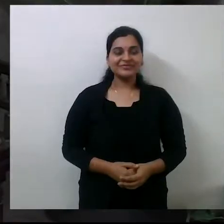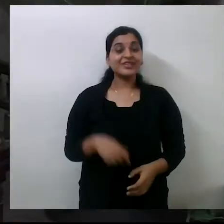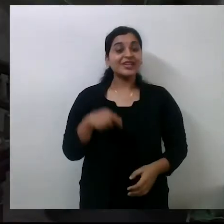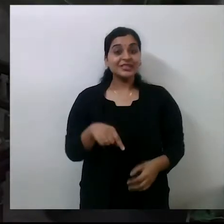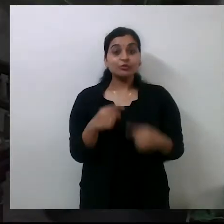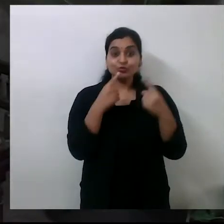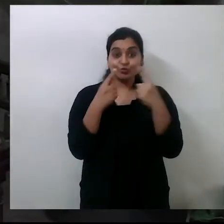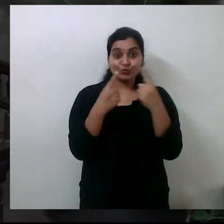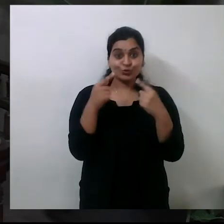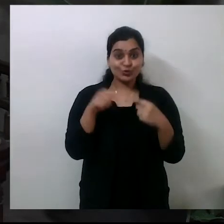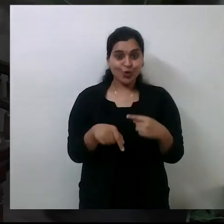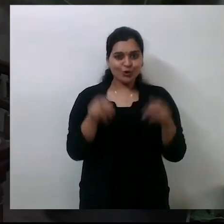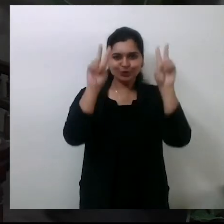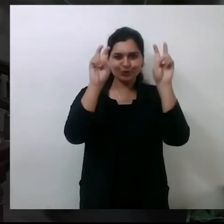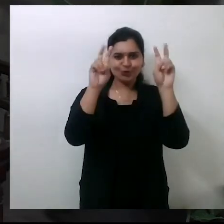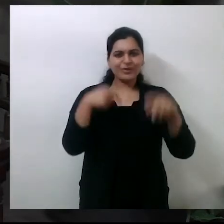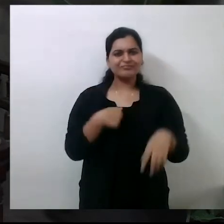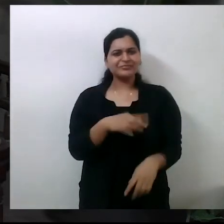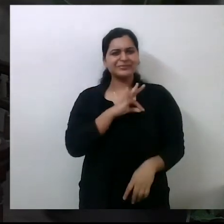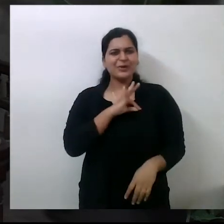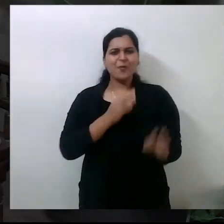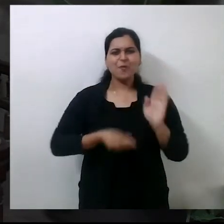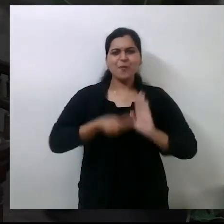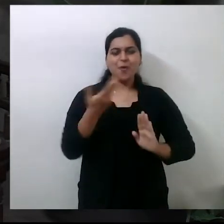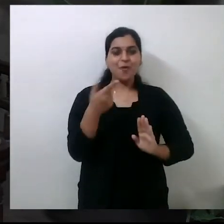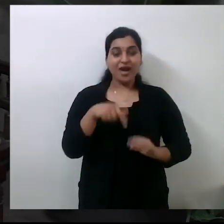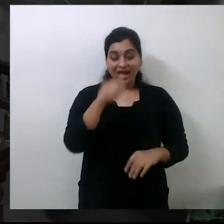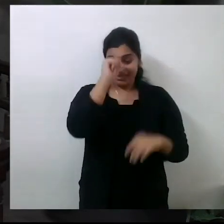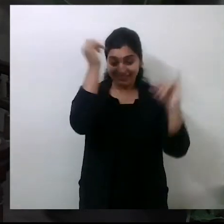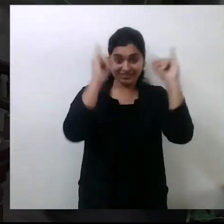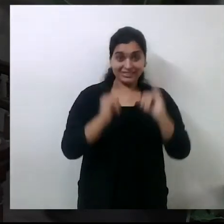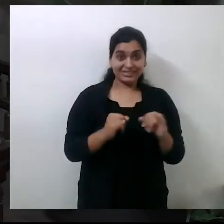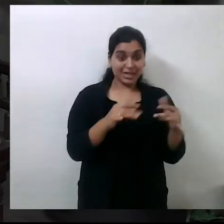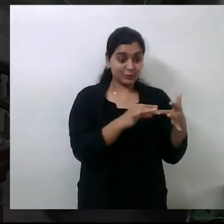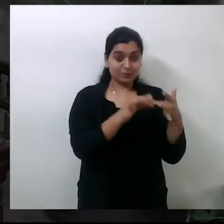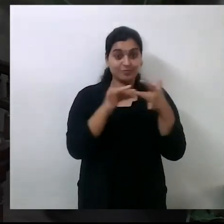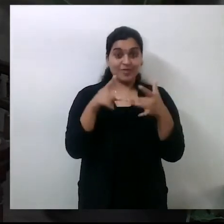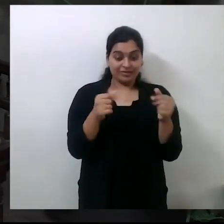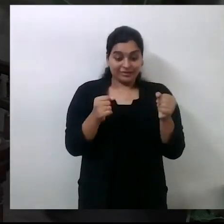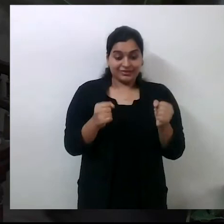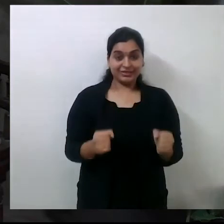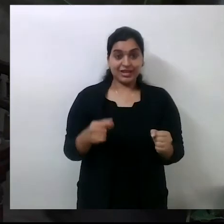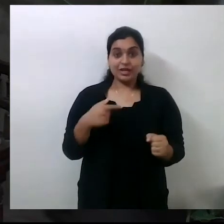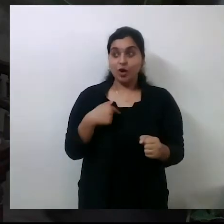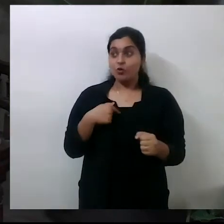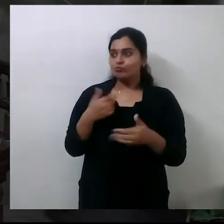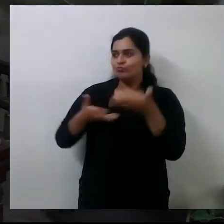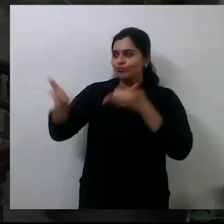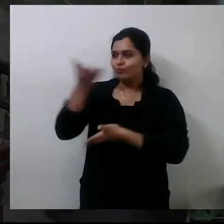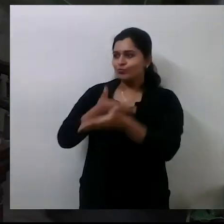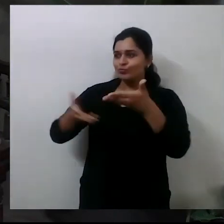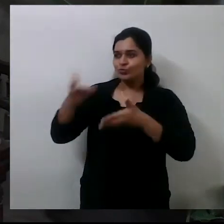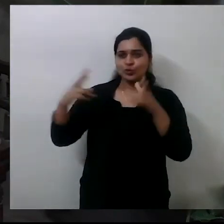We're here today to talk about a subject very close to my heart, which is seating design in India. And we're going to be doing a dialogue between